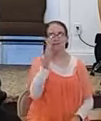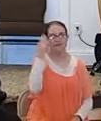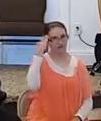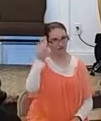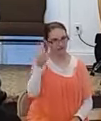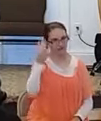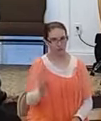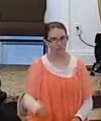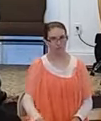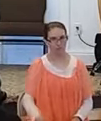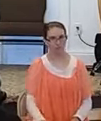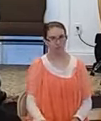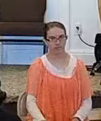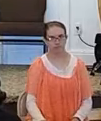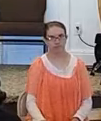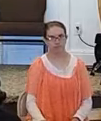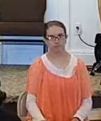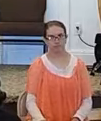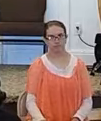this?